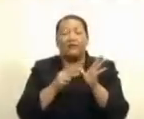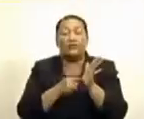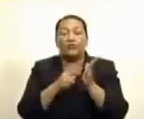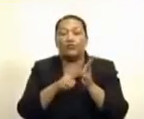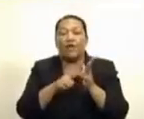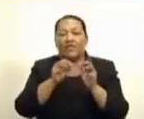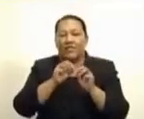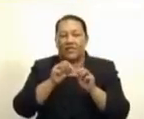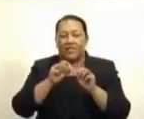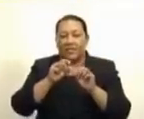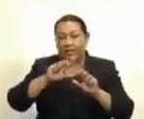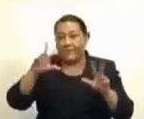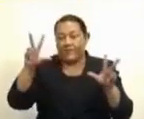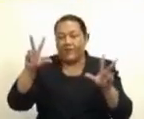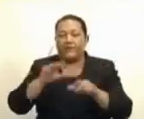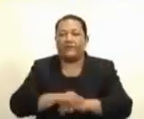But I make this confession